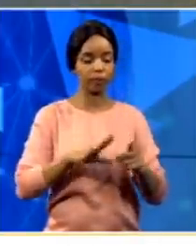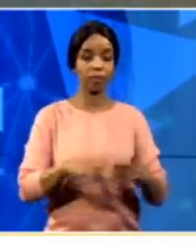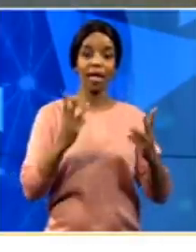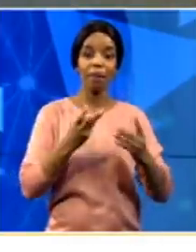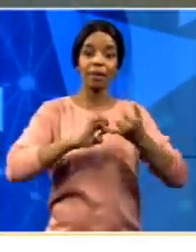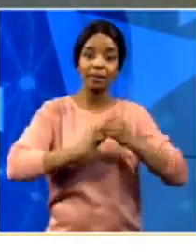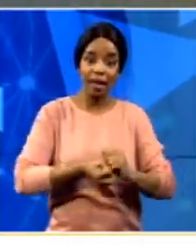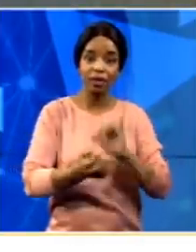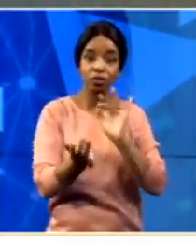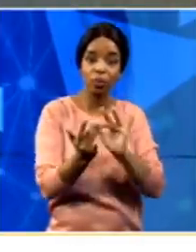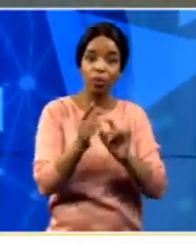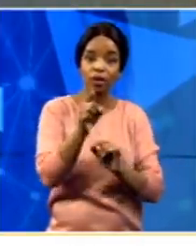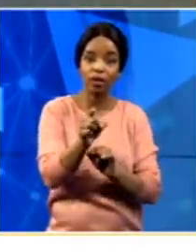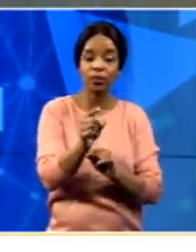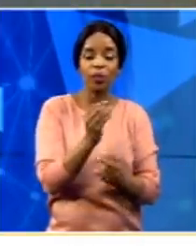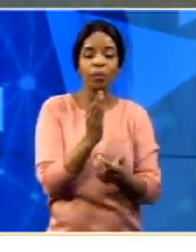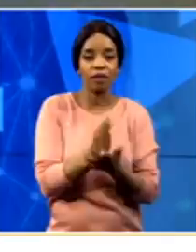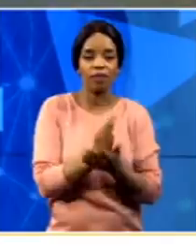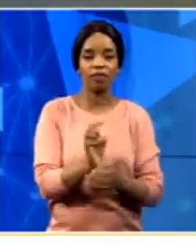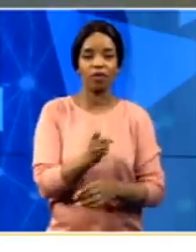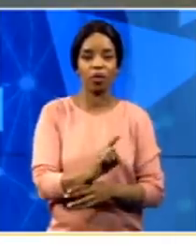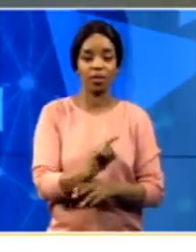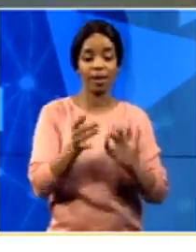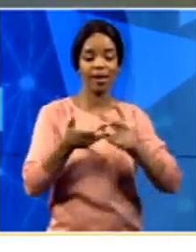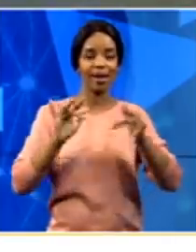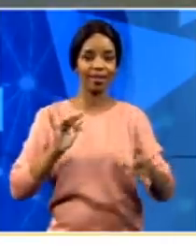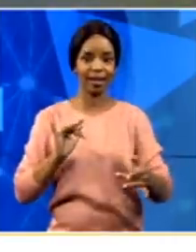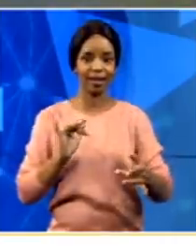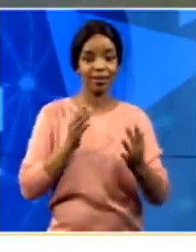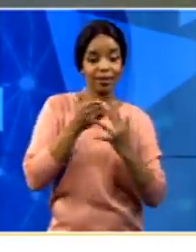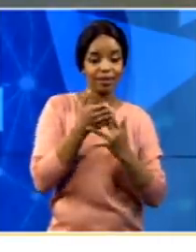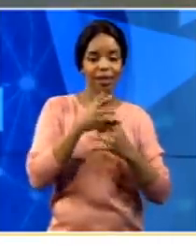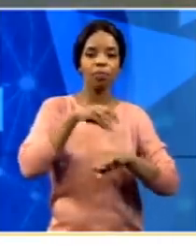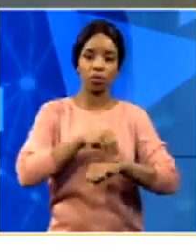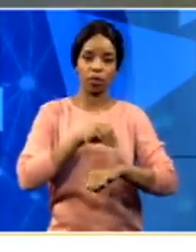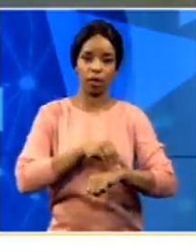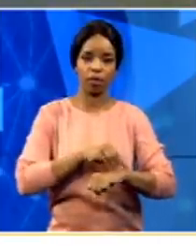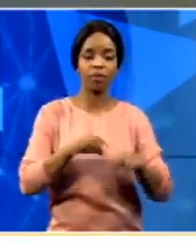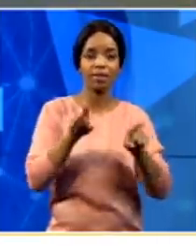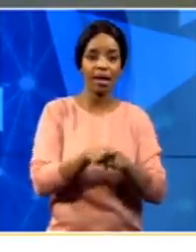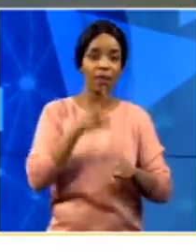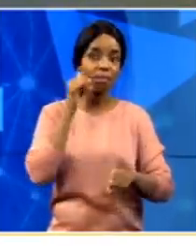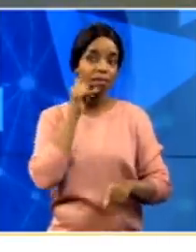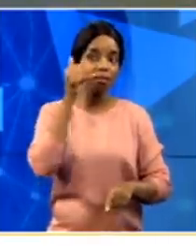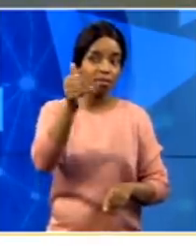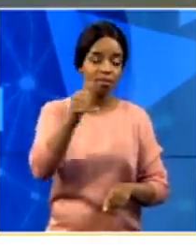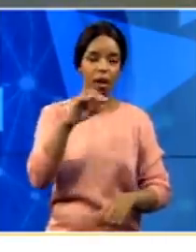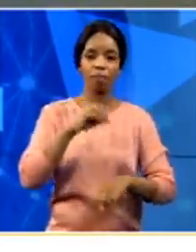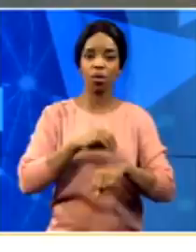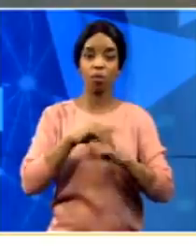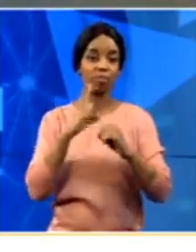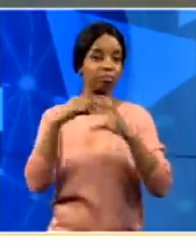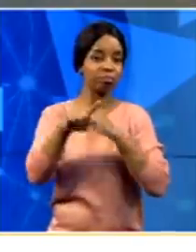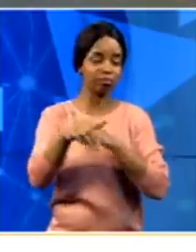also the fact that internet access may be a problem. Going online is a problem. Even telephonically on the toll-free line can be a